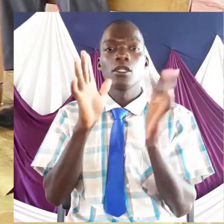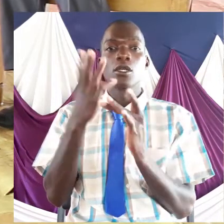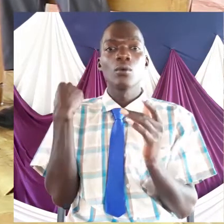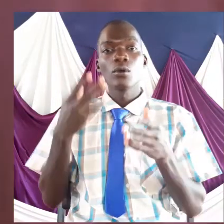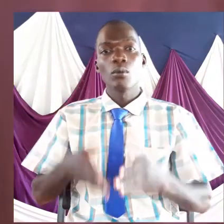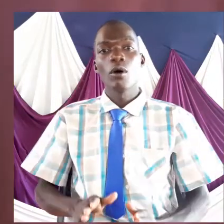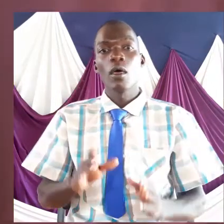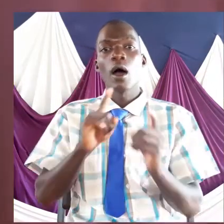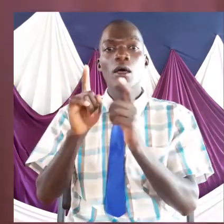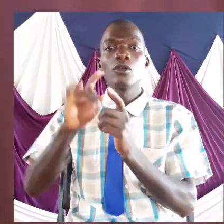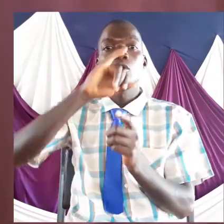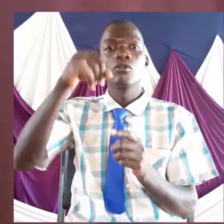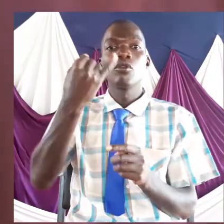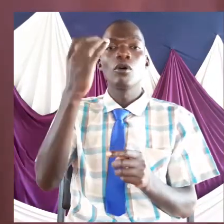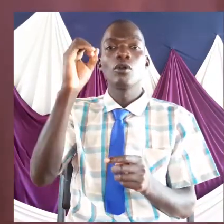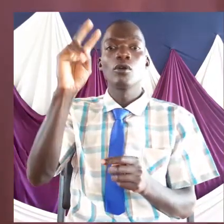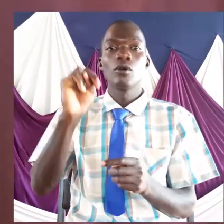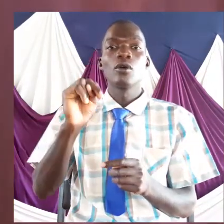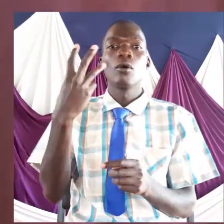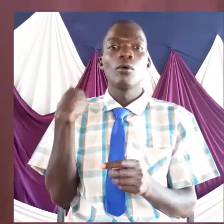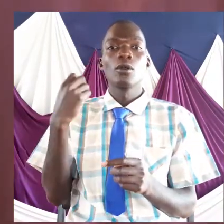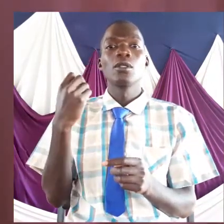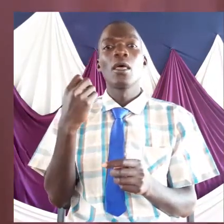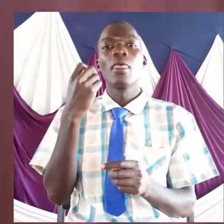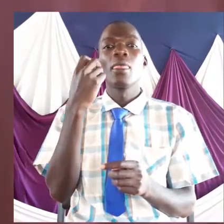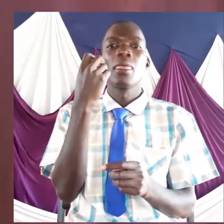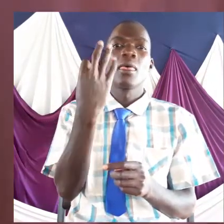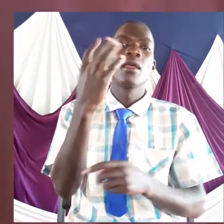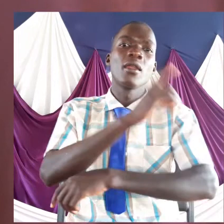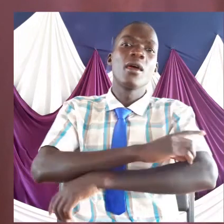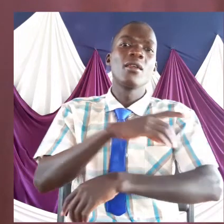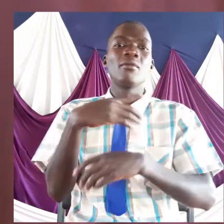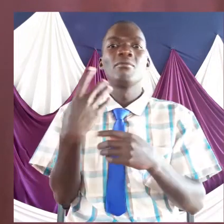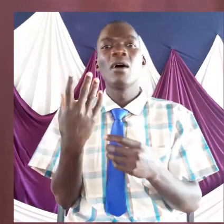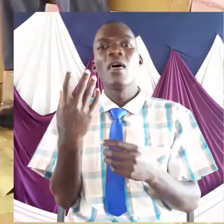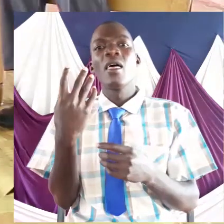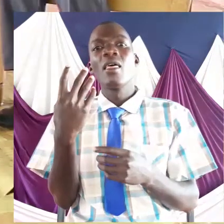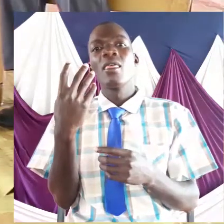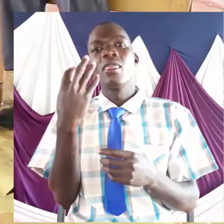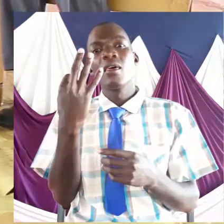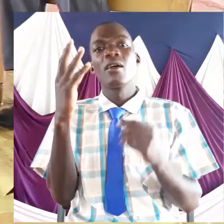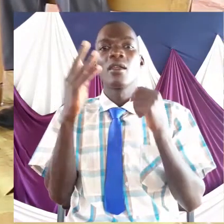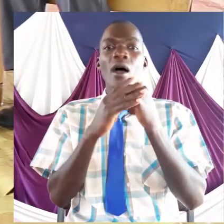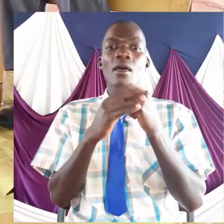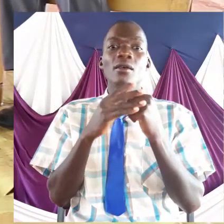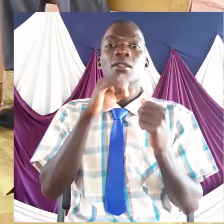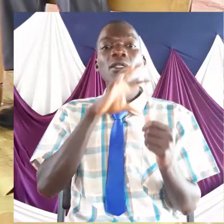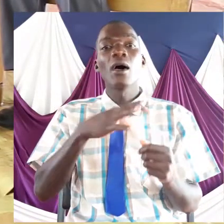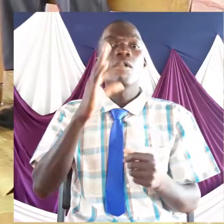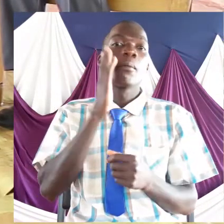Jonah was 3 days and 3 nights in the belly of fish, yes, the Son of